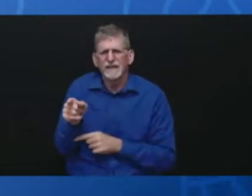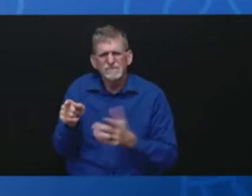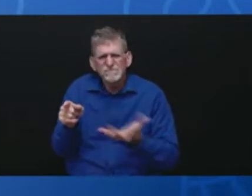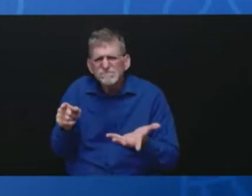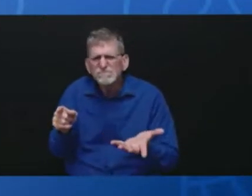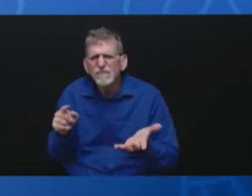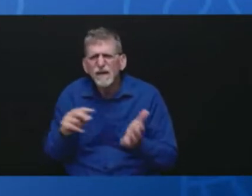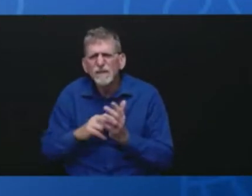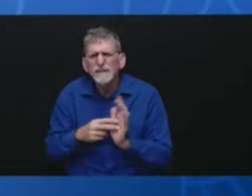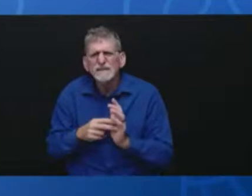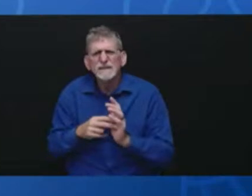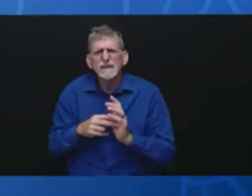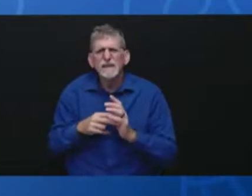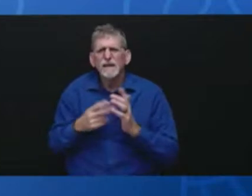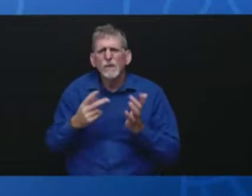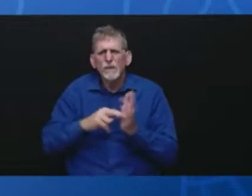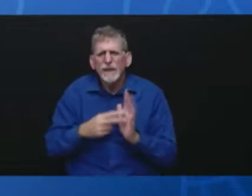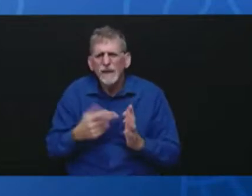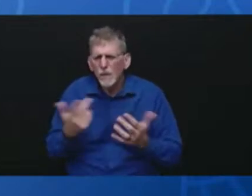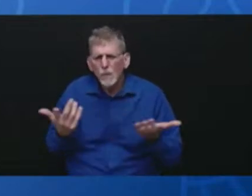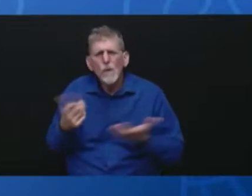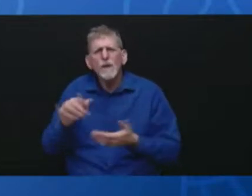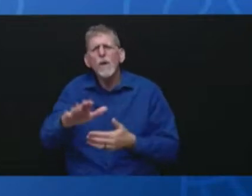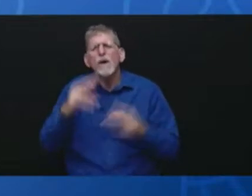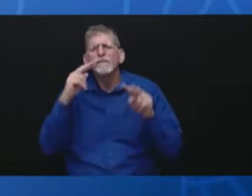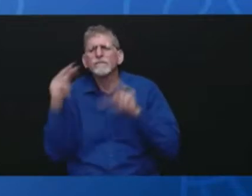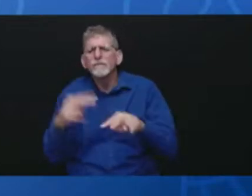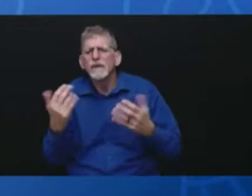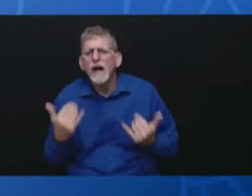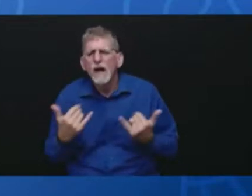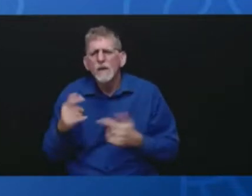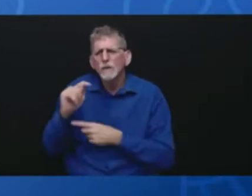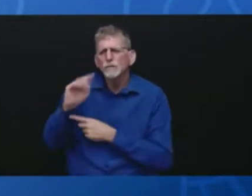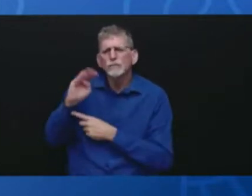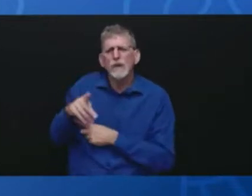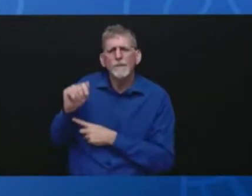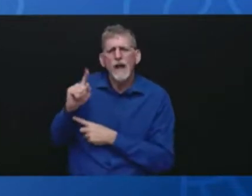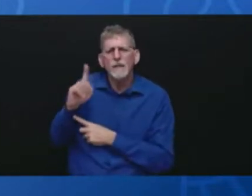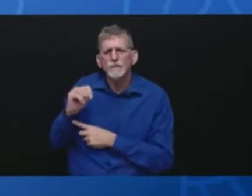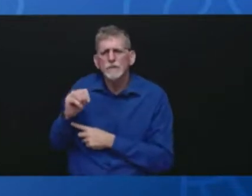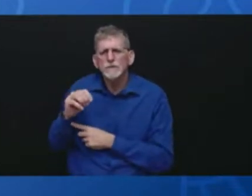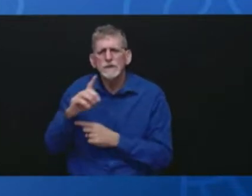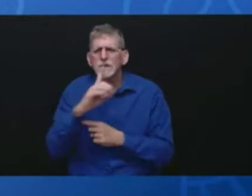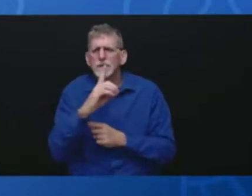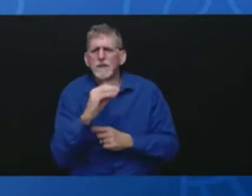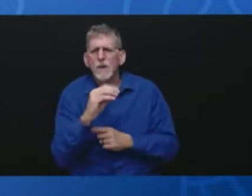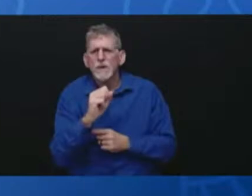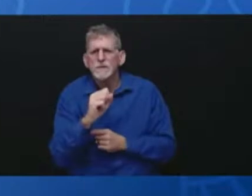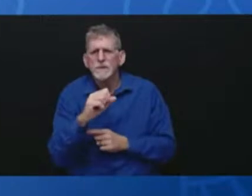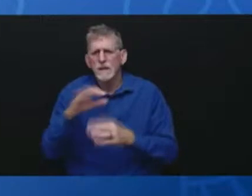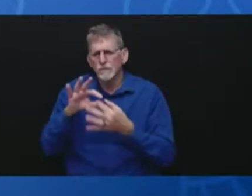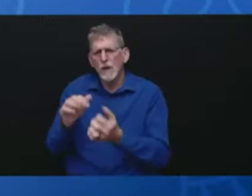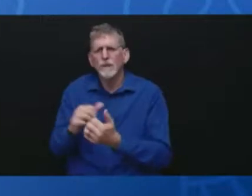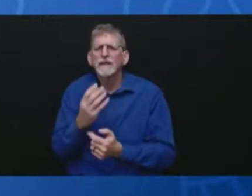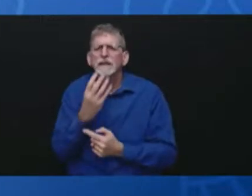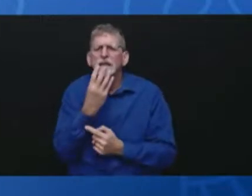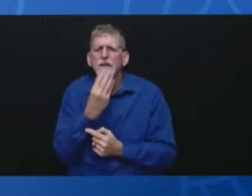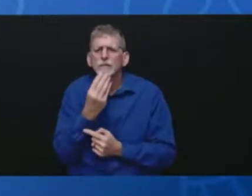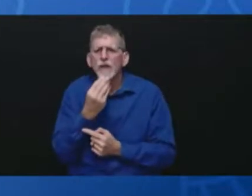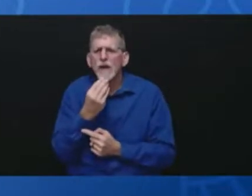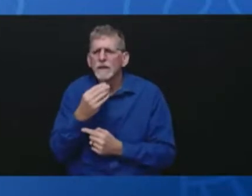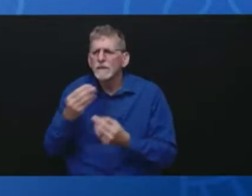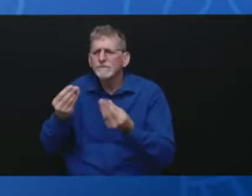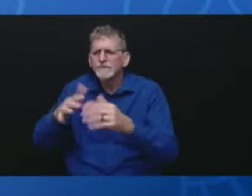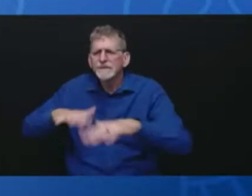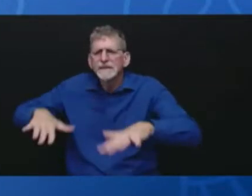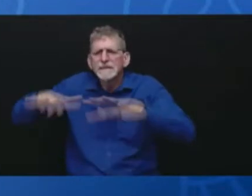position right now of the Trump admin and the State Department on Israeli settlements beyond the Green Line? Are we going back to the Pompeo Doctrine? Is it going to be